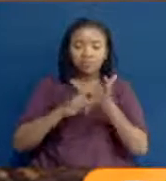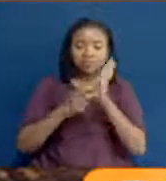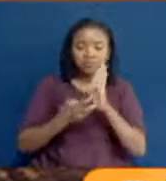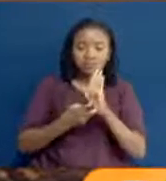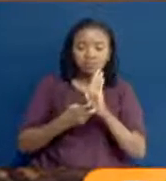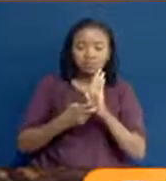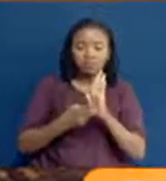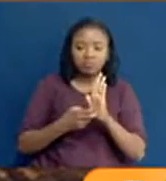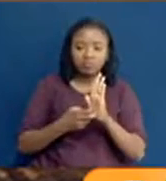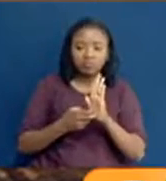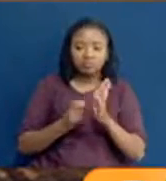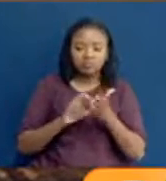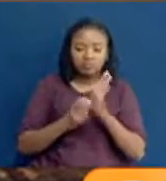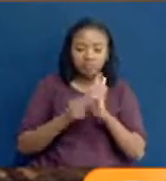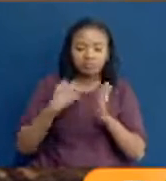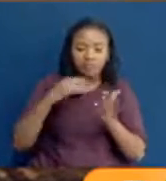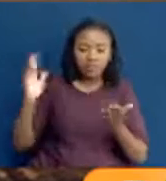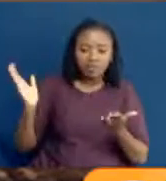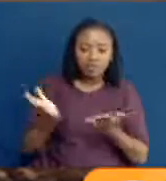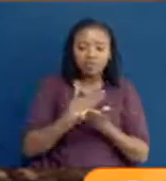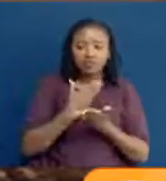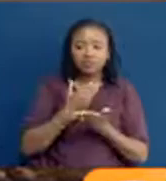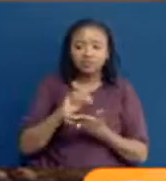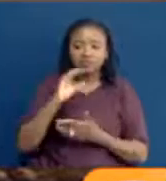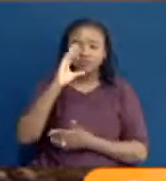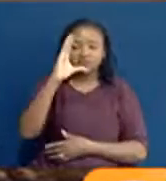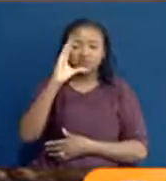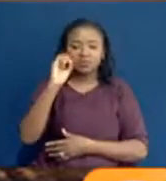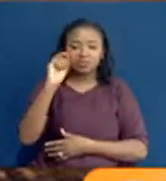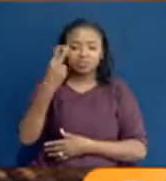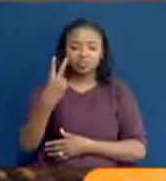that avoids or removes CO2 from the atmospheres. Okay.